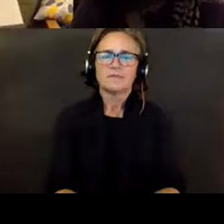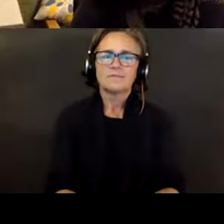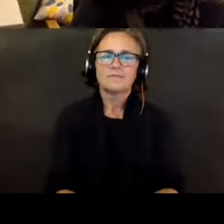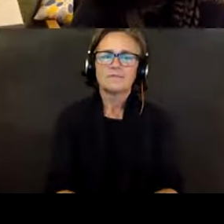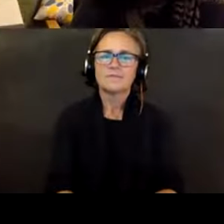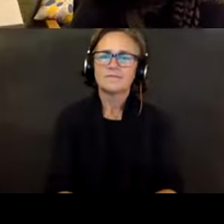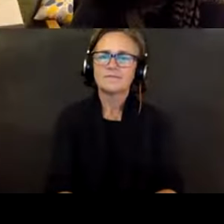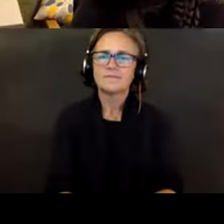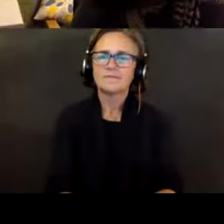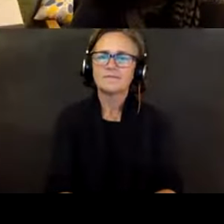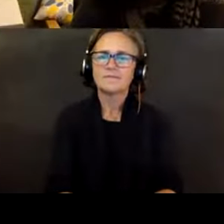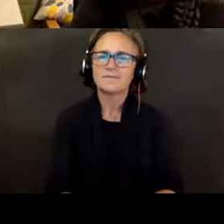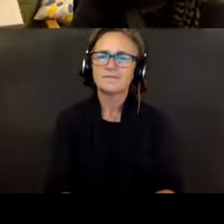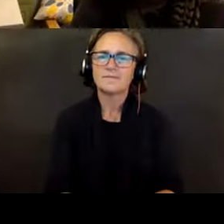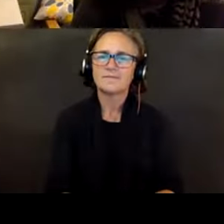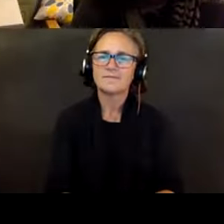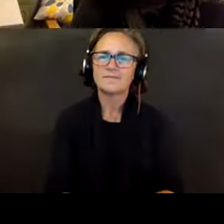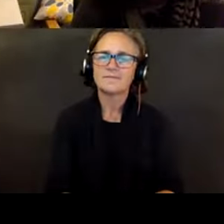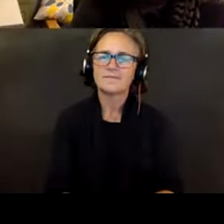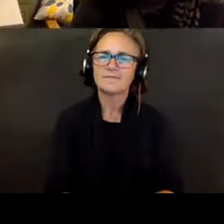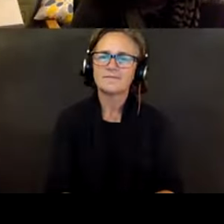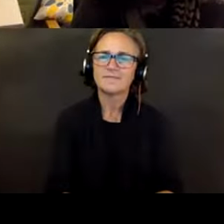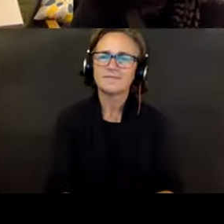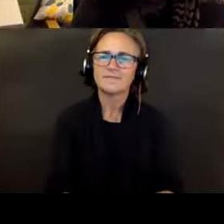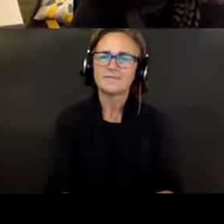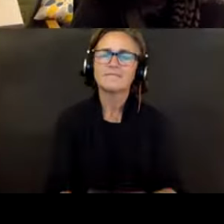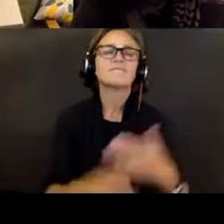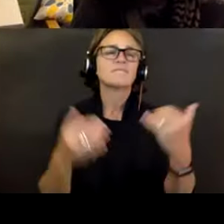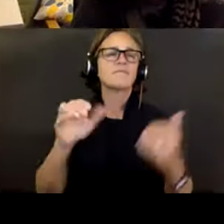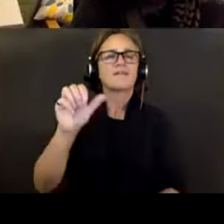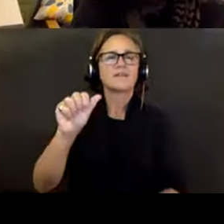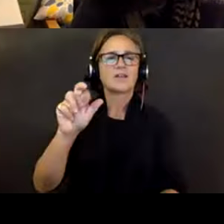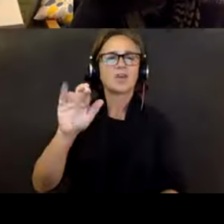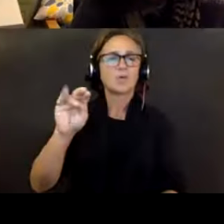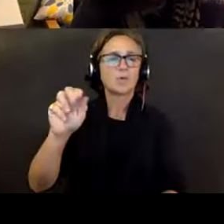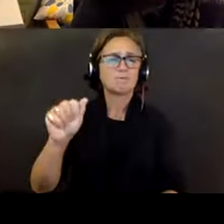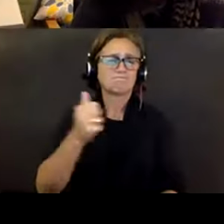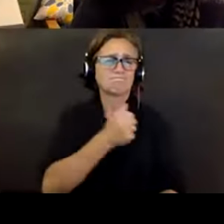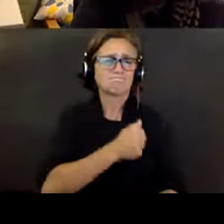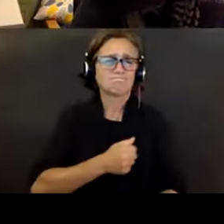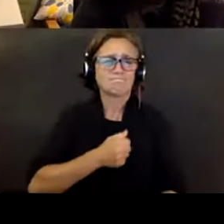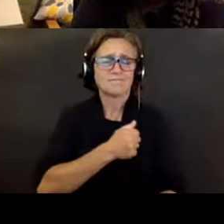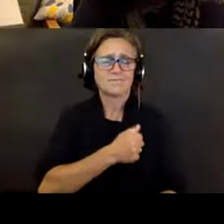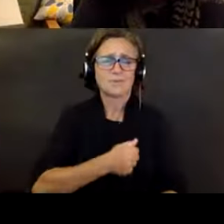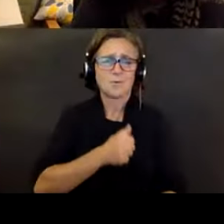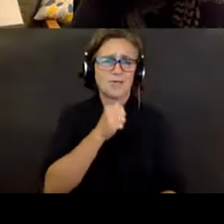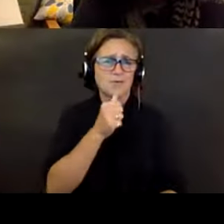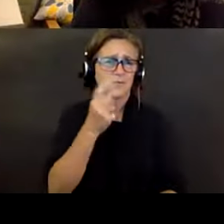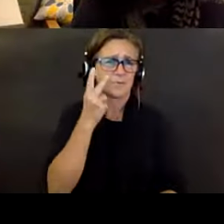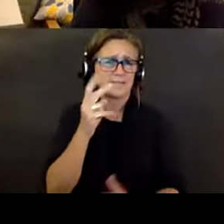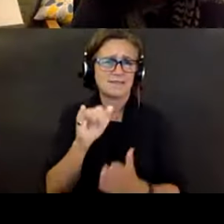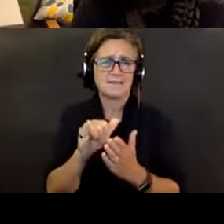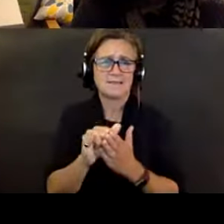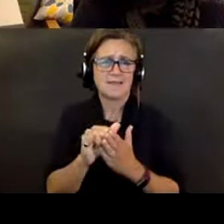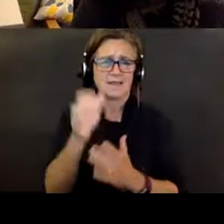Karina, can you? Okay, we can hear you now. I don't see him in my group, so perhaps he's in the French